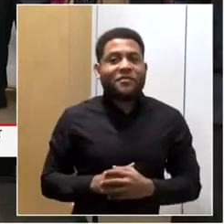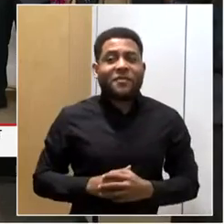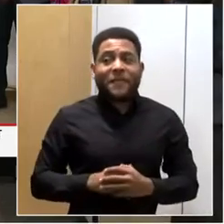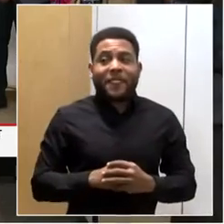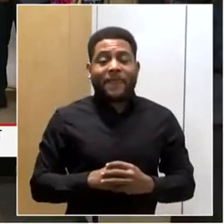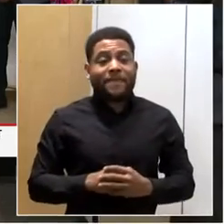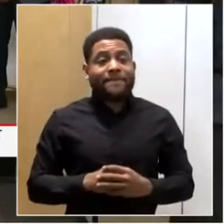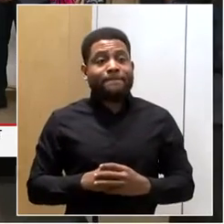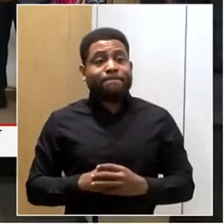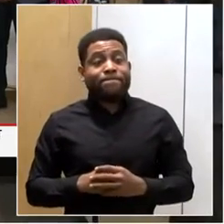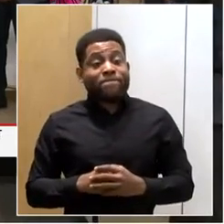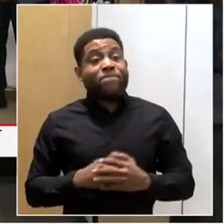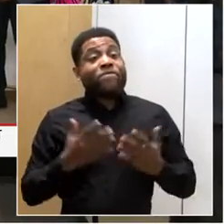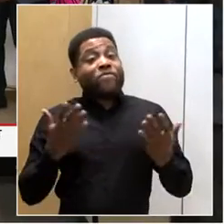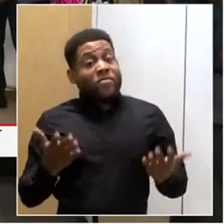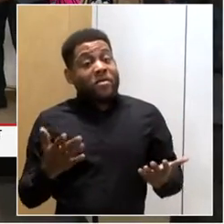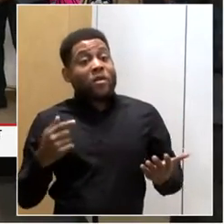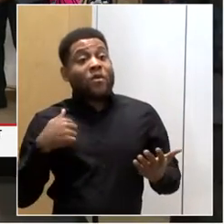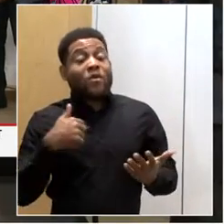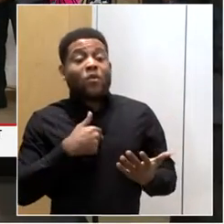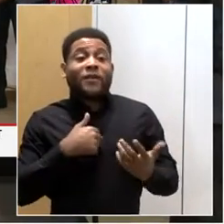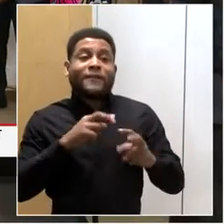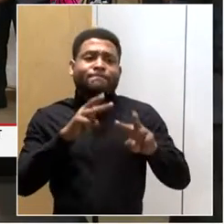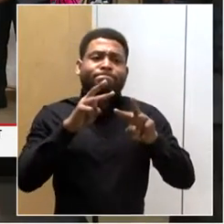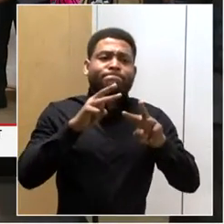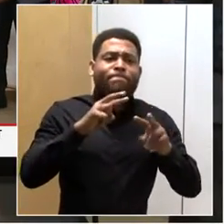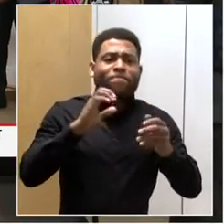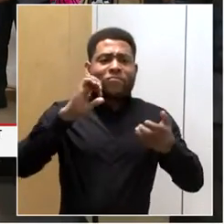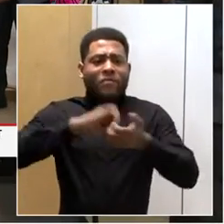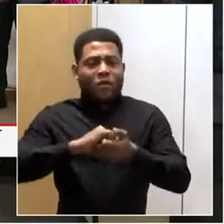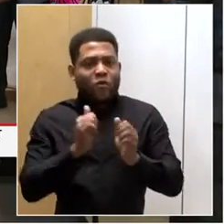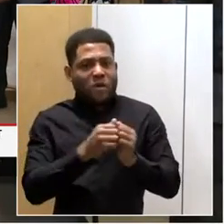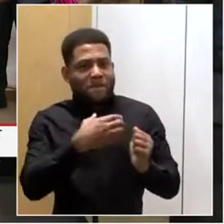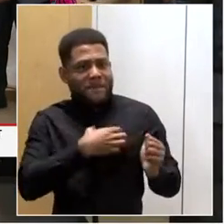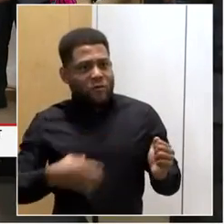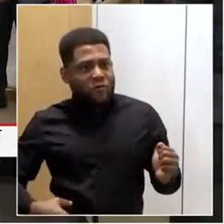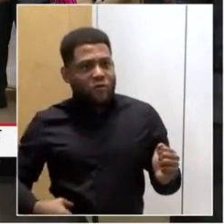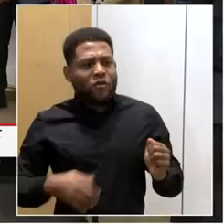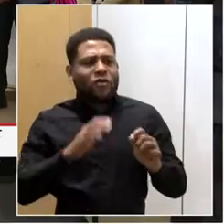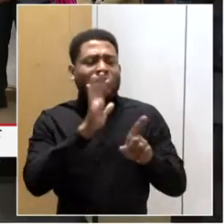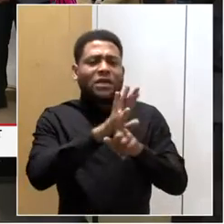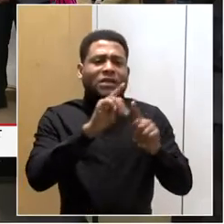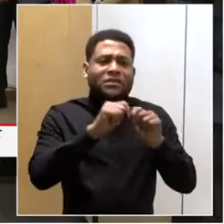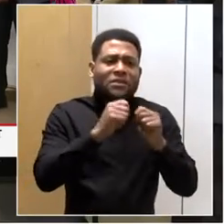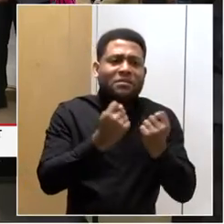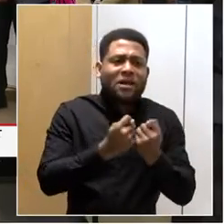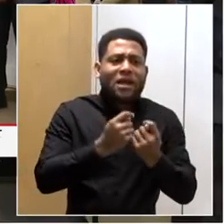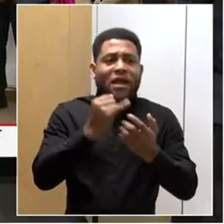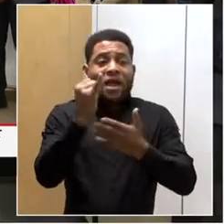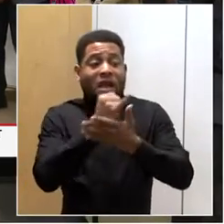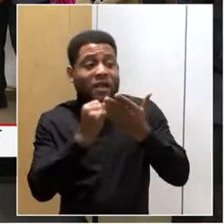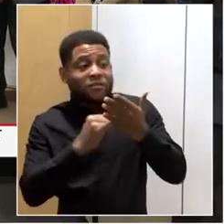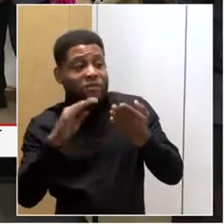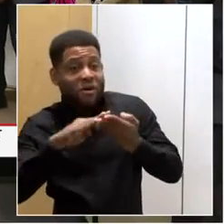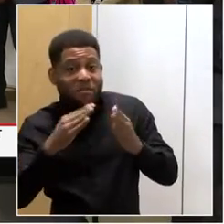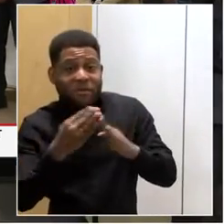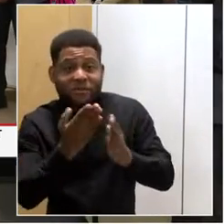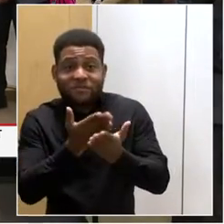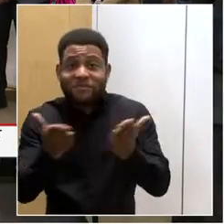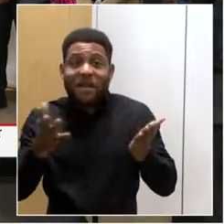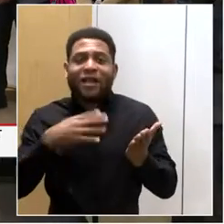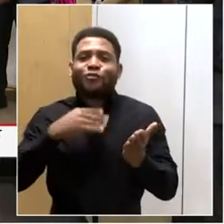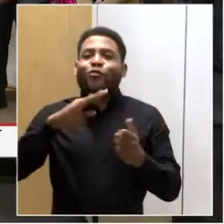So we look forward to working with Mayor Bowser and her team, the arts community, and all of you